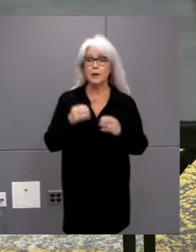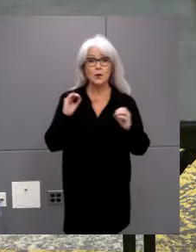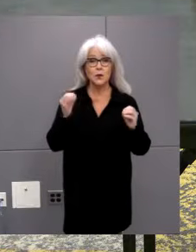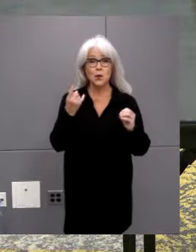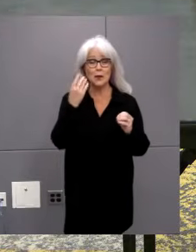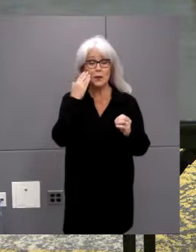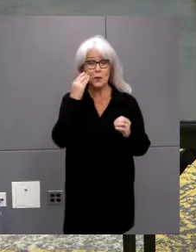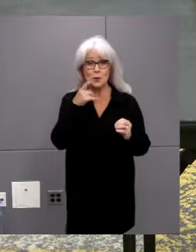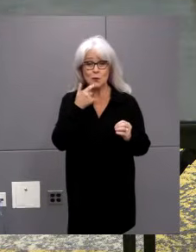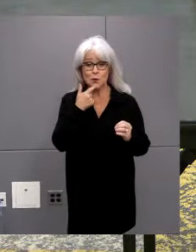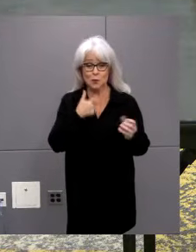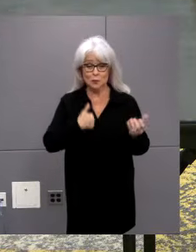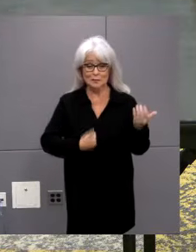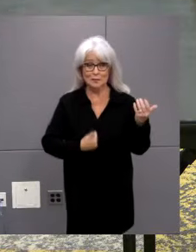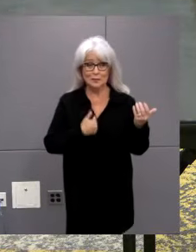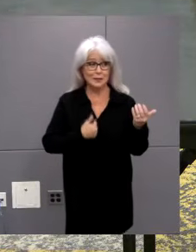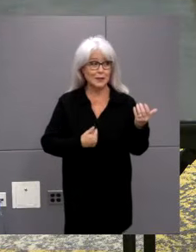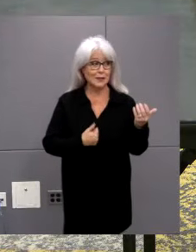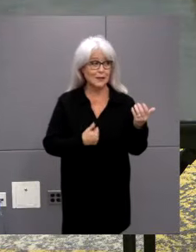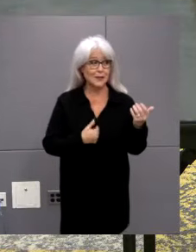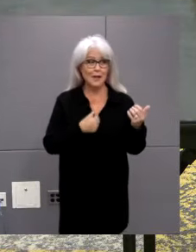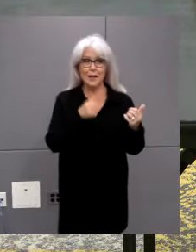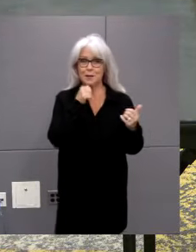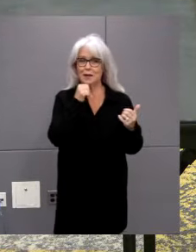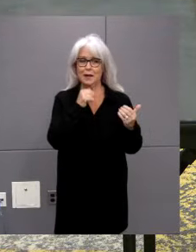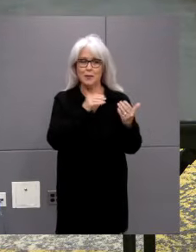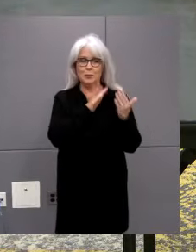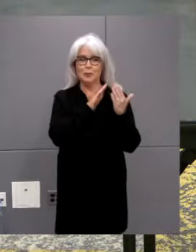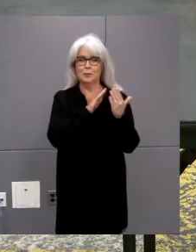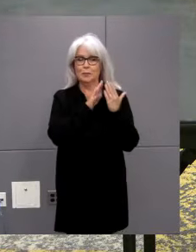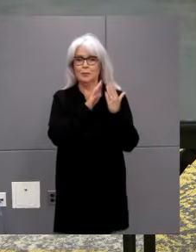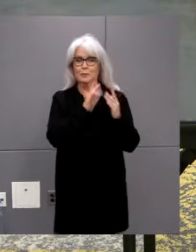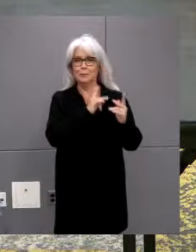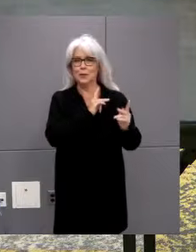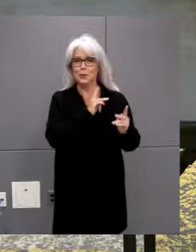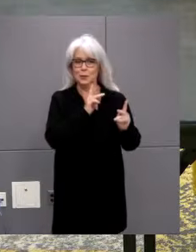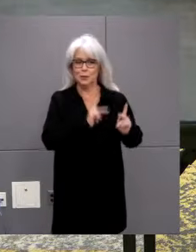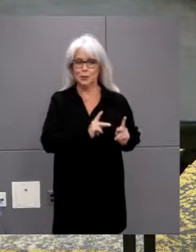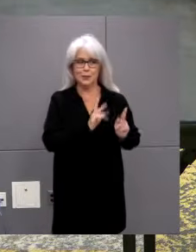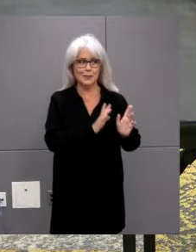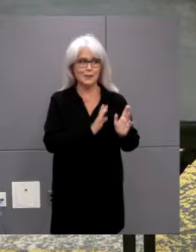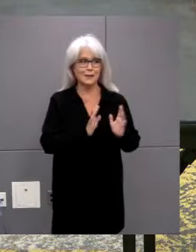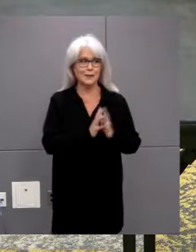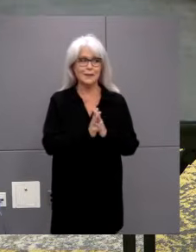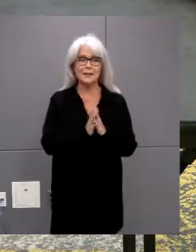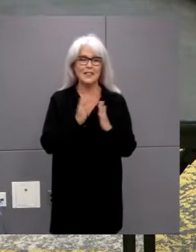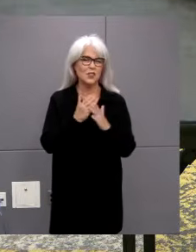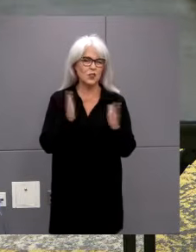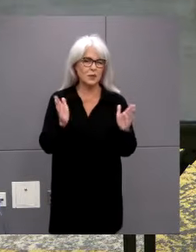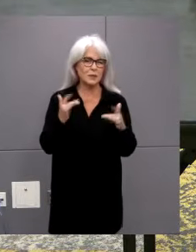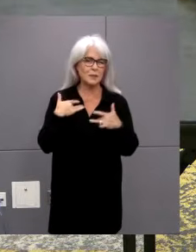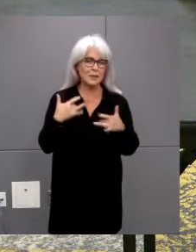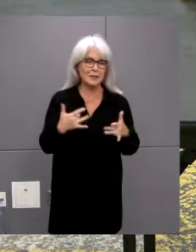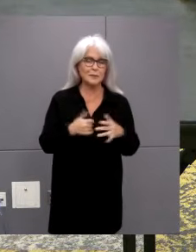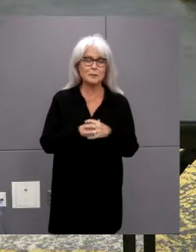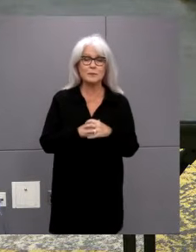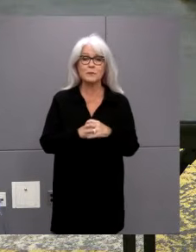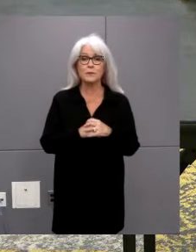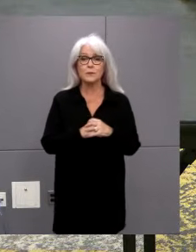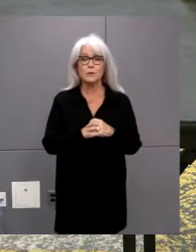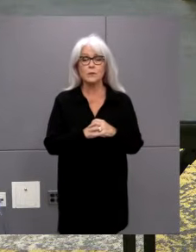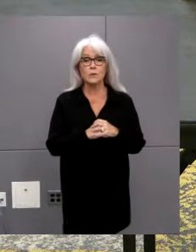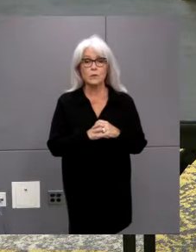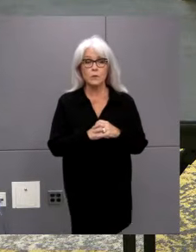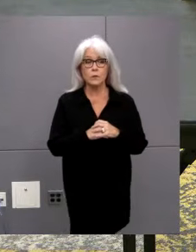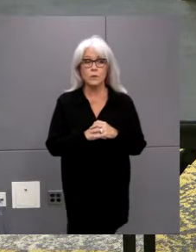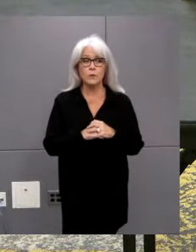me. I'm the most non-talkative person in Mott in general. So yes,